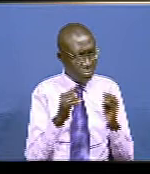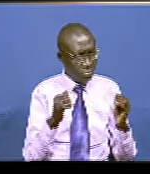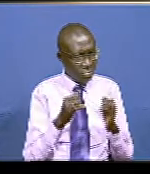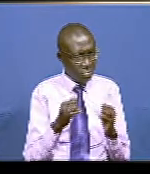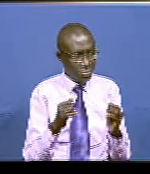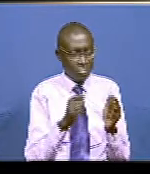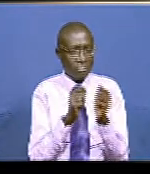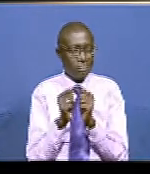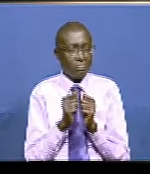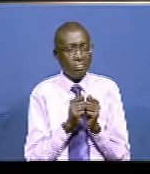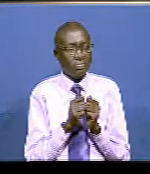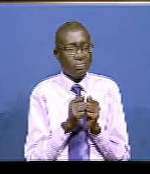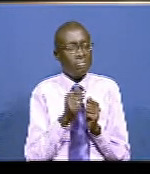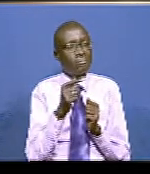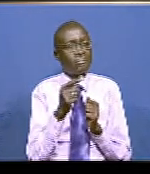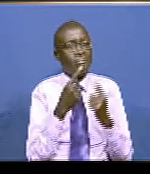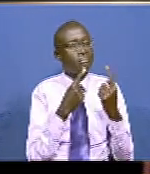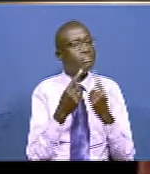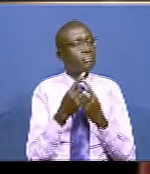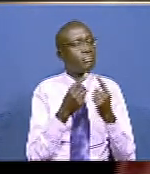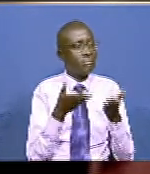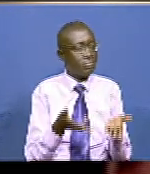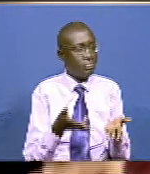or it's something you're composing as you speak?